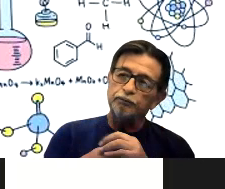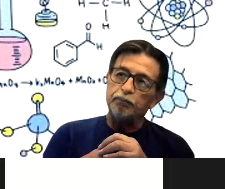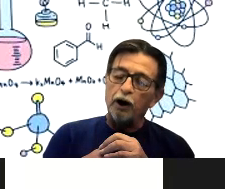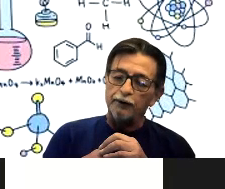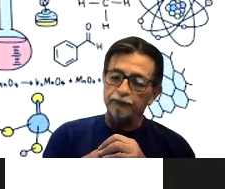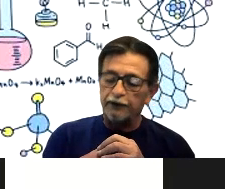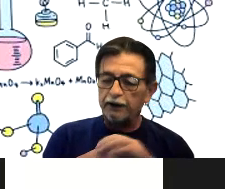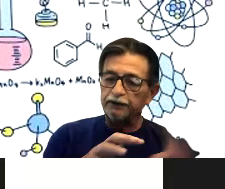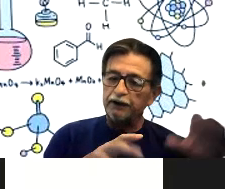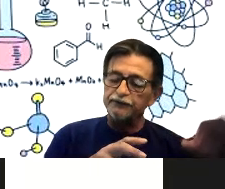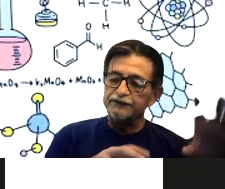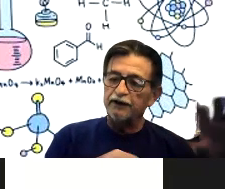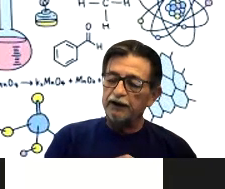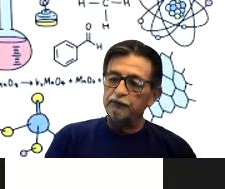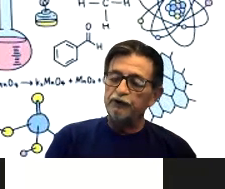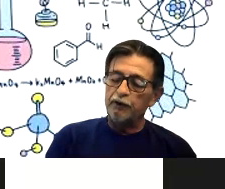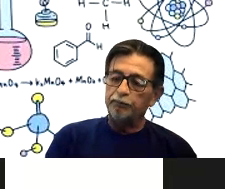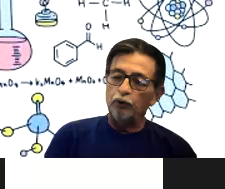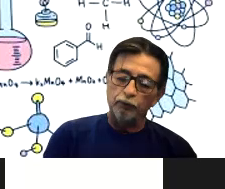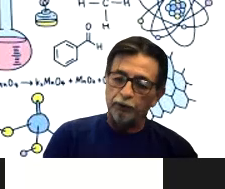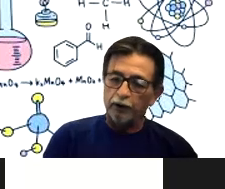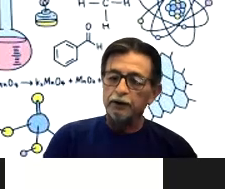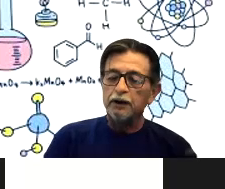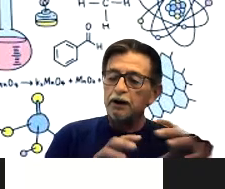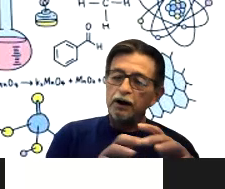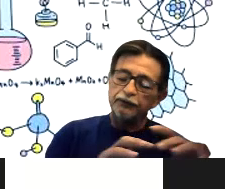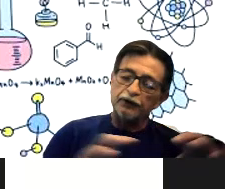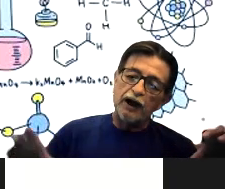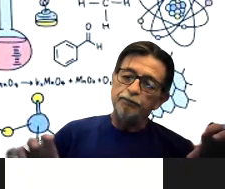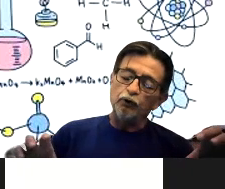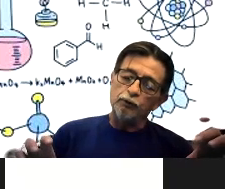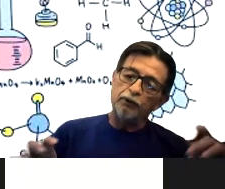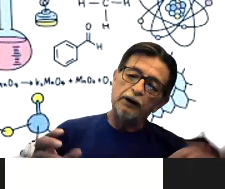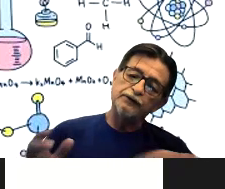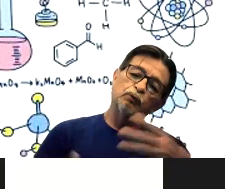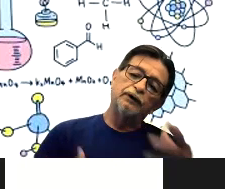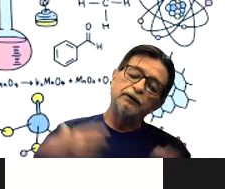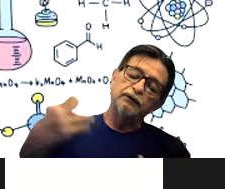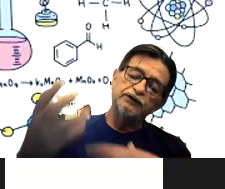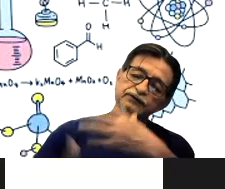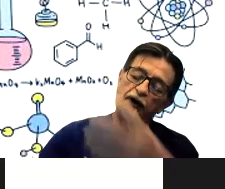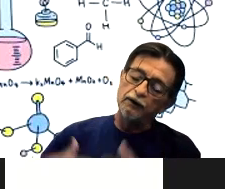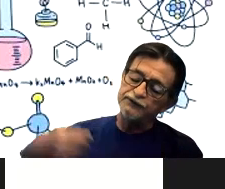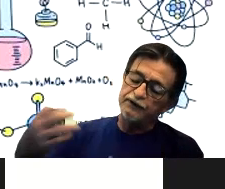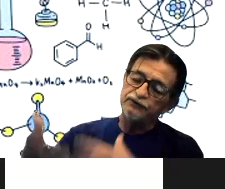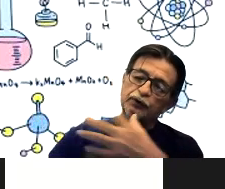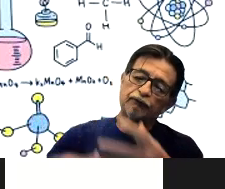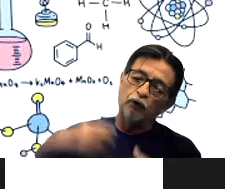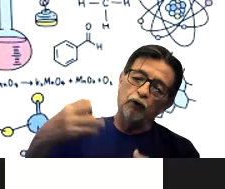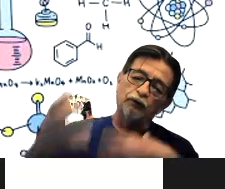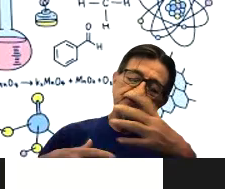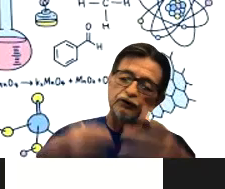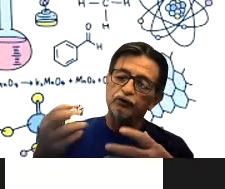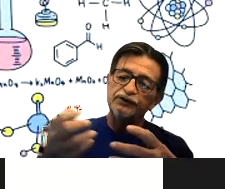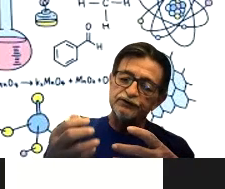non-polar part of it, and the other side, they have a very polar part. The non-polar part is what dissolves and gets rid